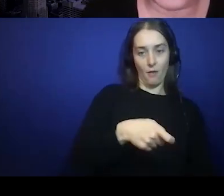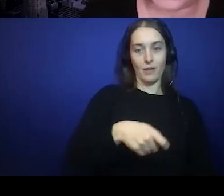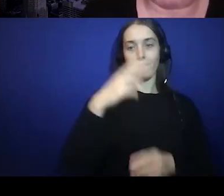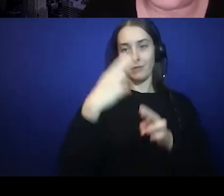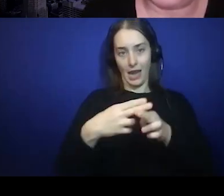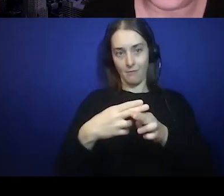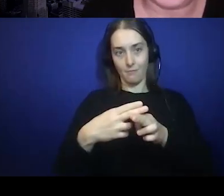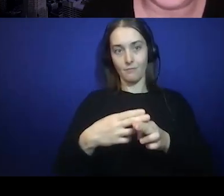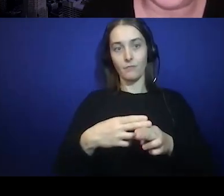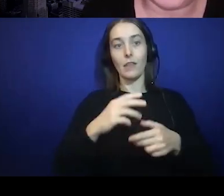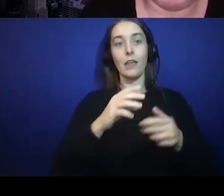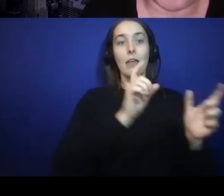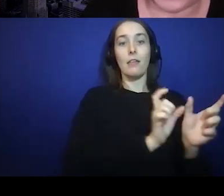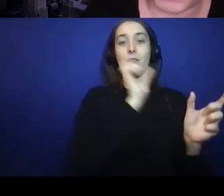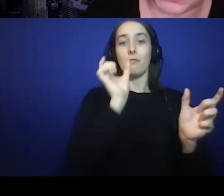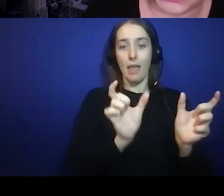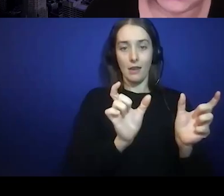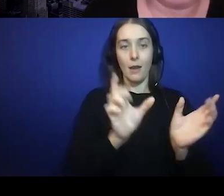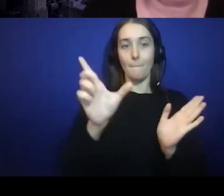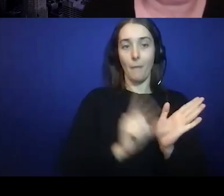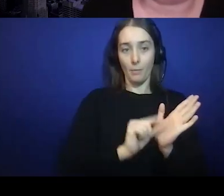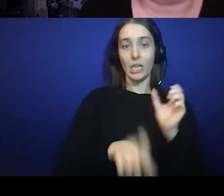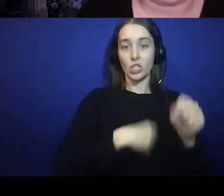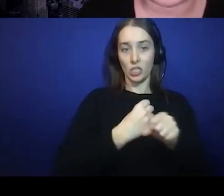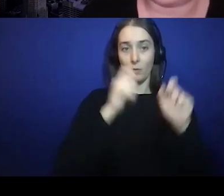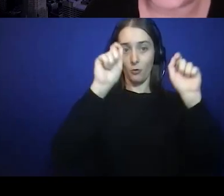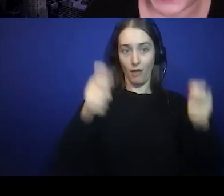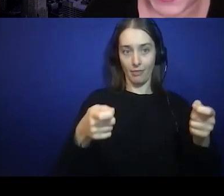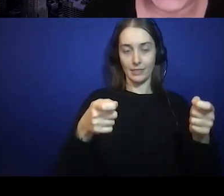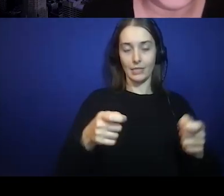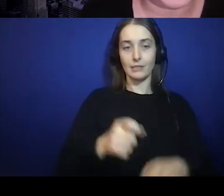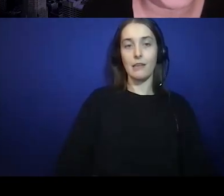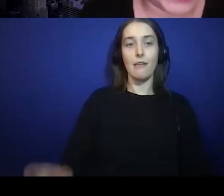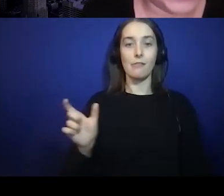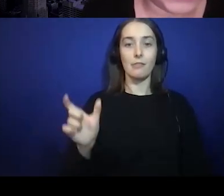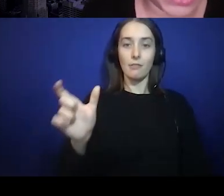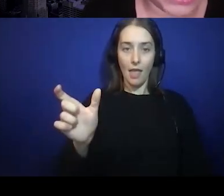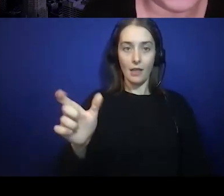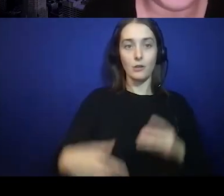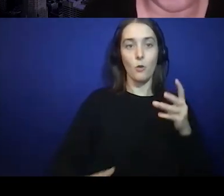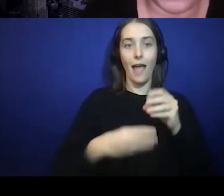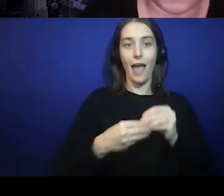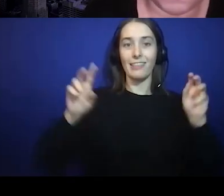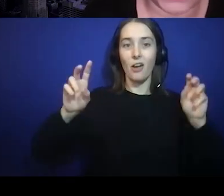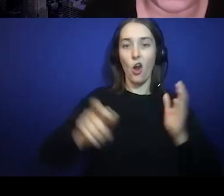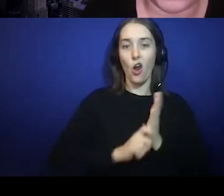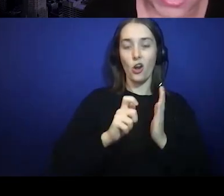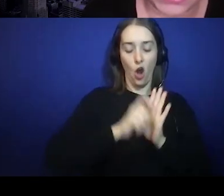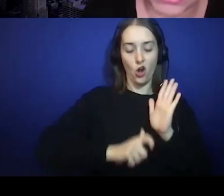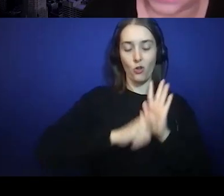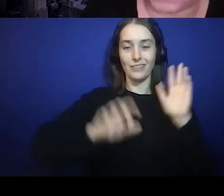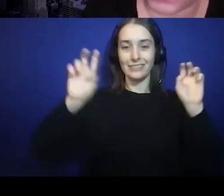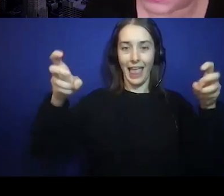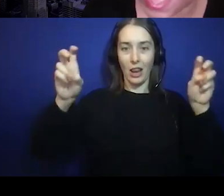Then you would have the publication year in parentheses. Then you would add the title of the article. And